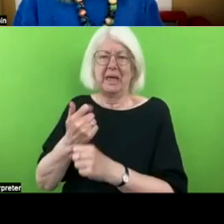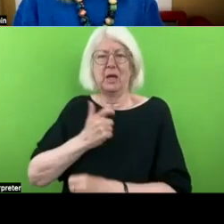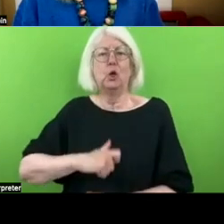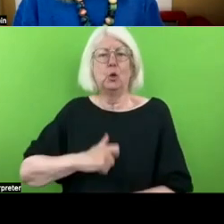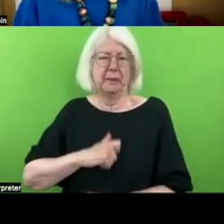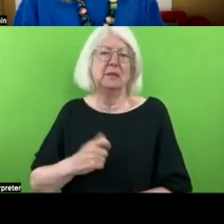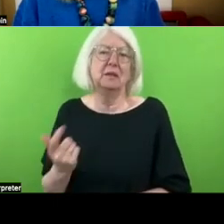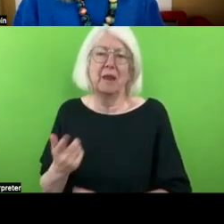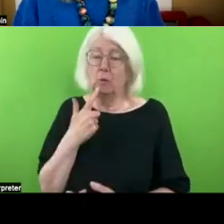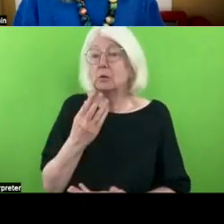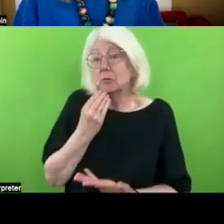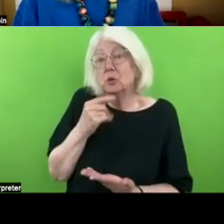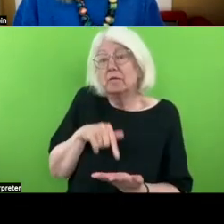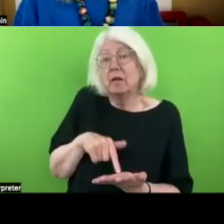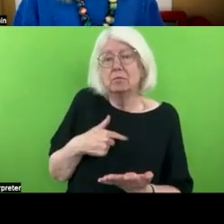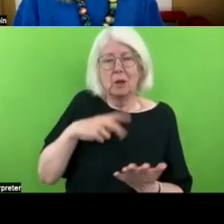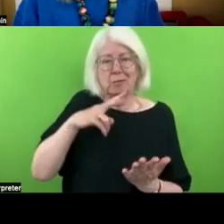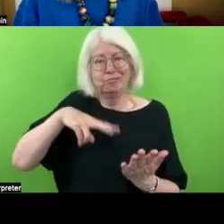sources that I looked at.